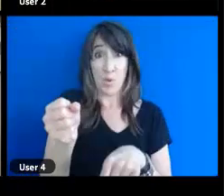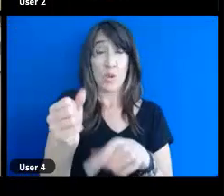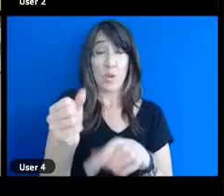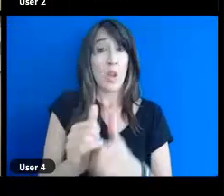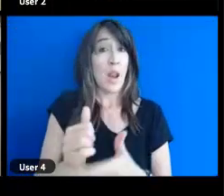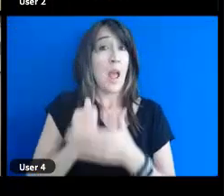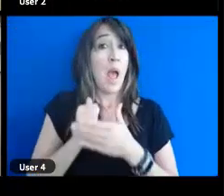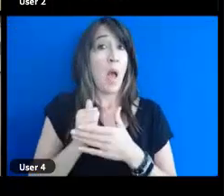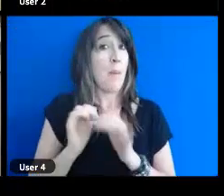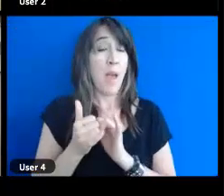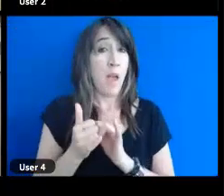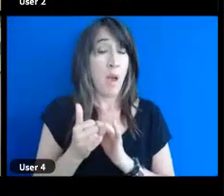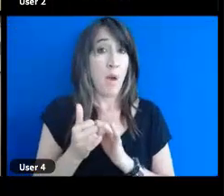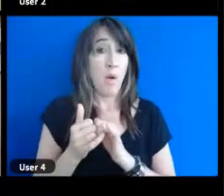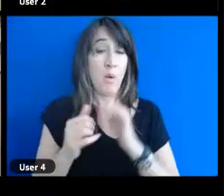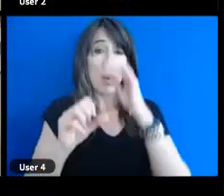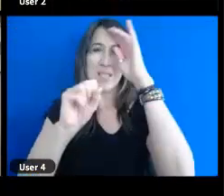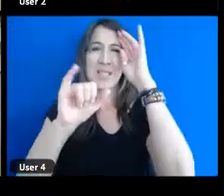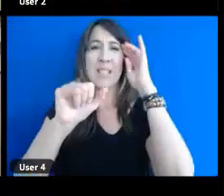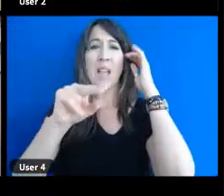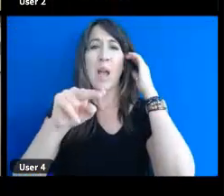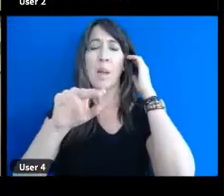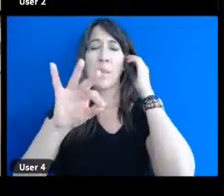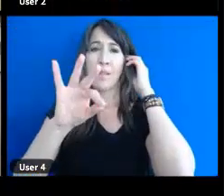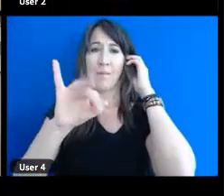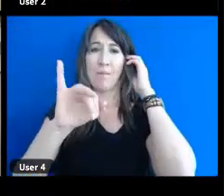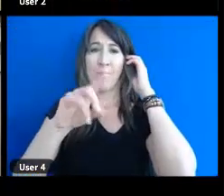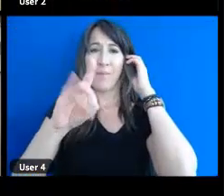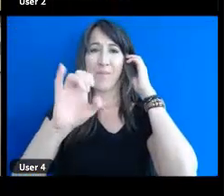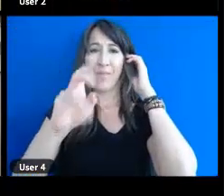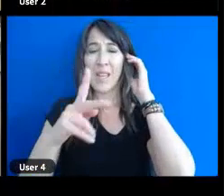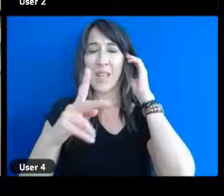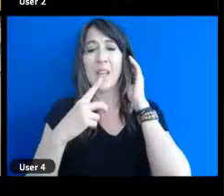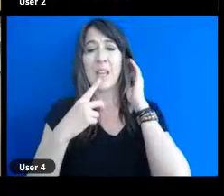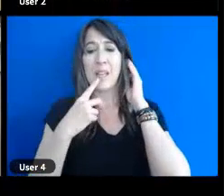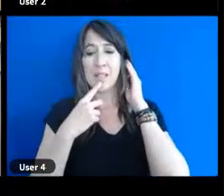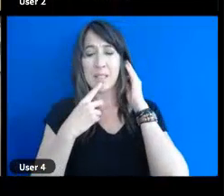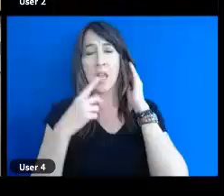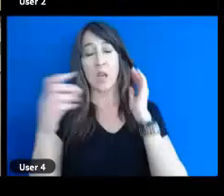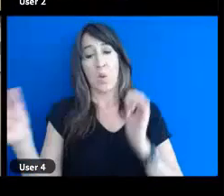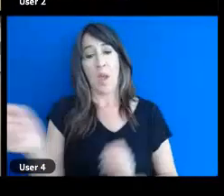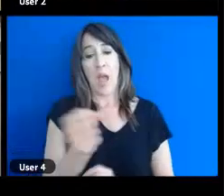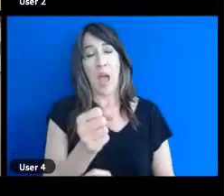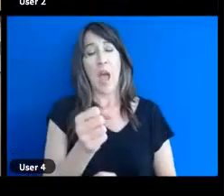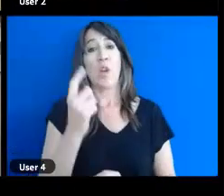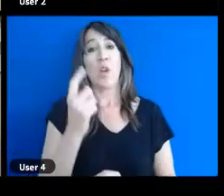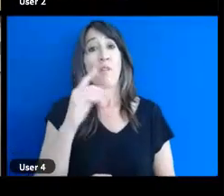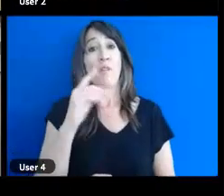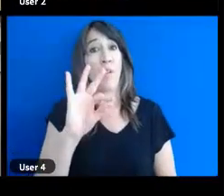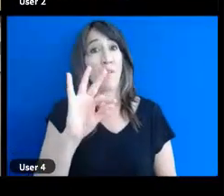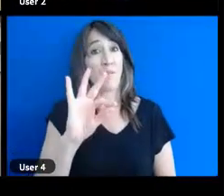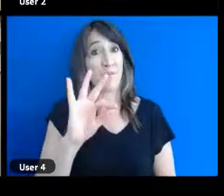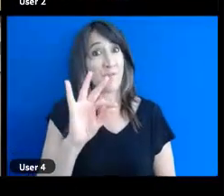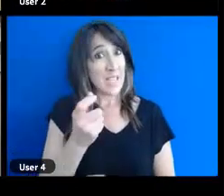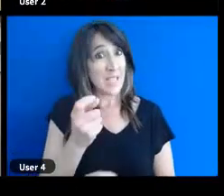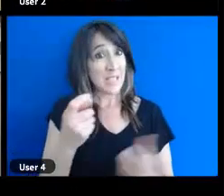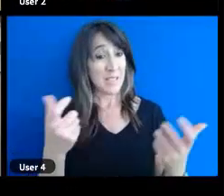few years? I think we've heard this a lot. Simon Sinek has said it before, hire for